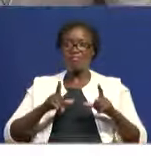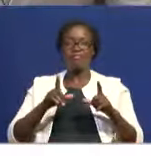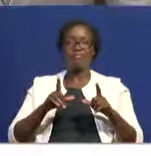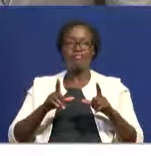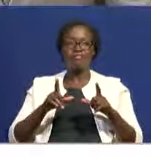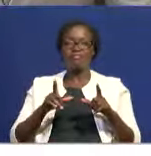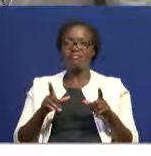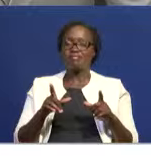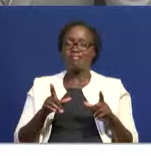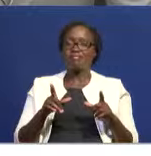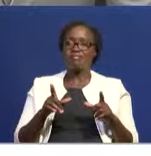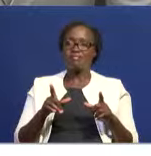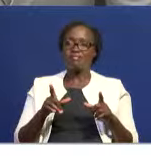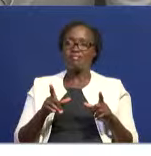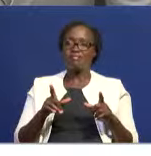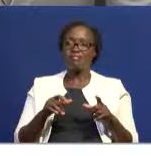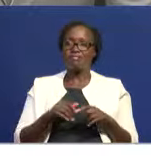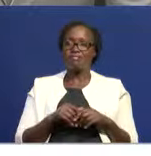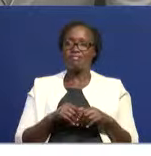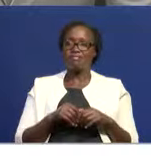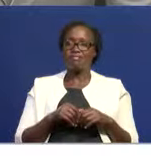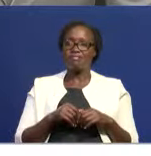to Kangemi.